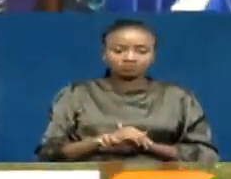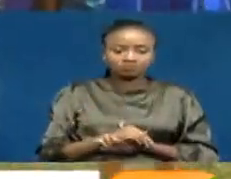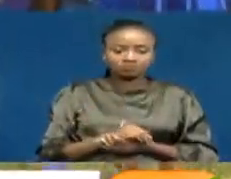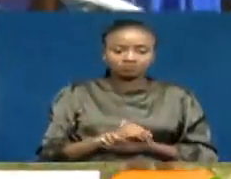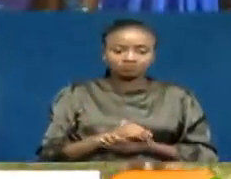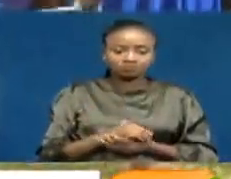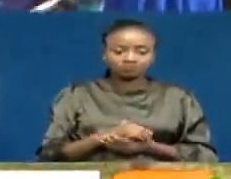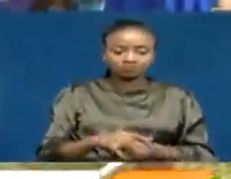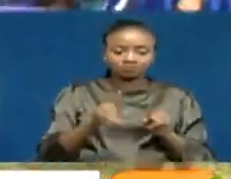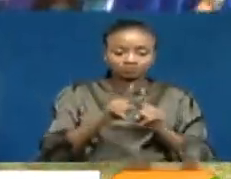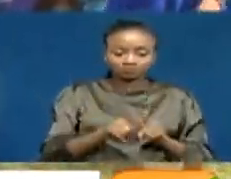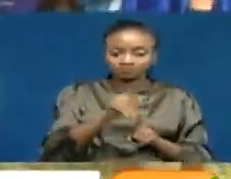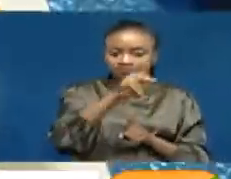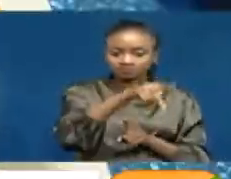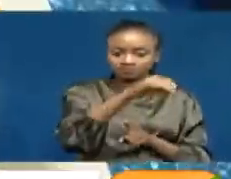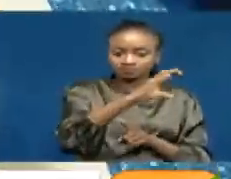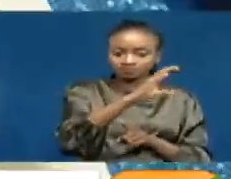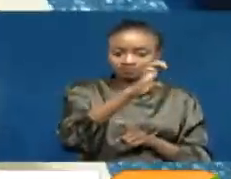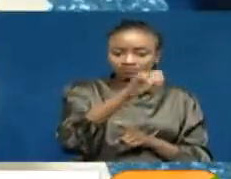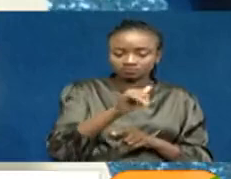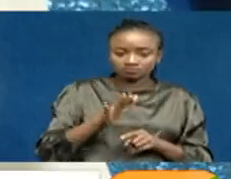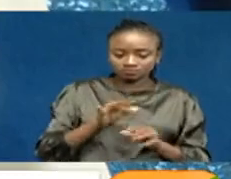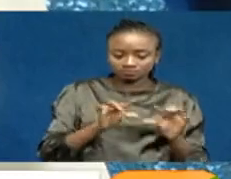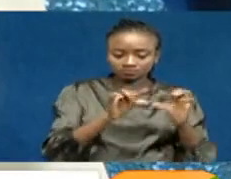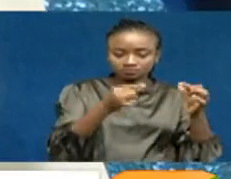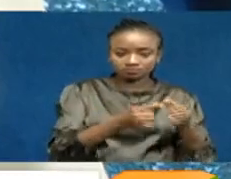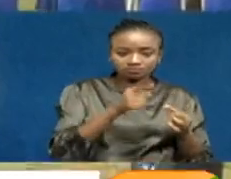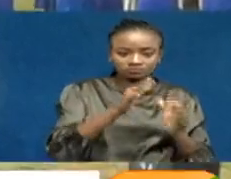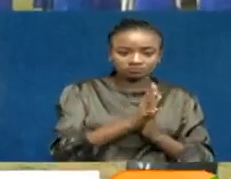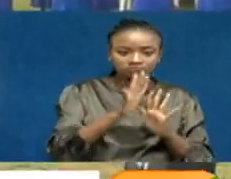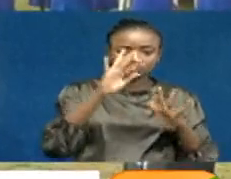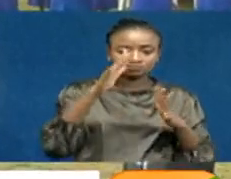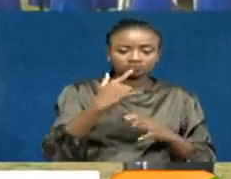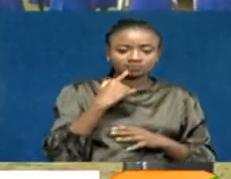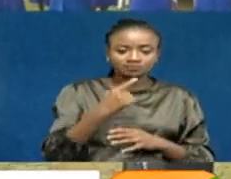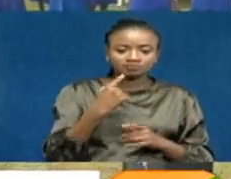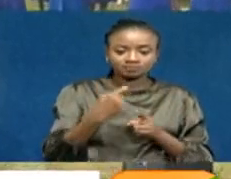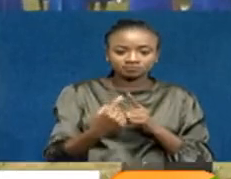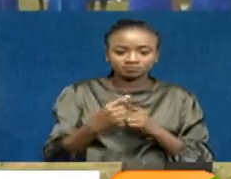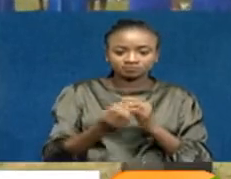As the PCEA Women's Guild marked its 100 years of existence,